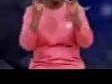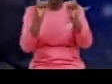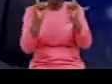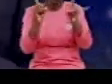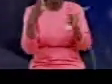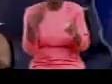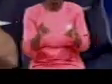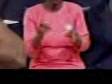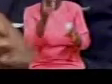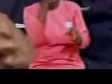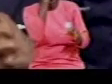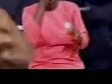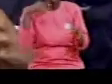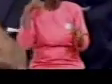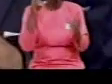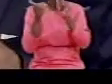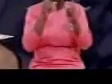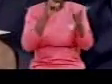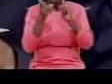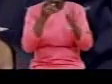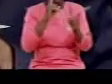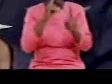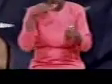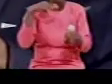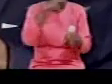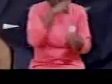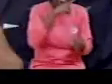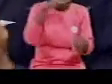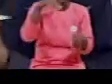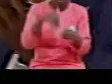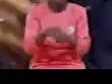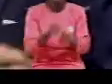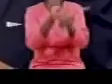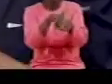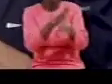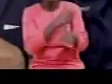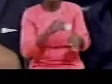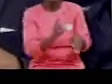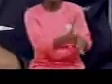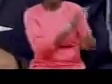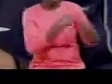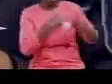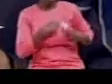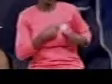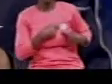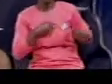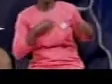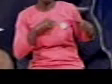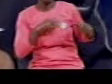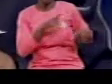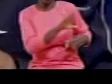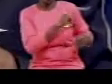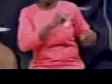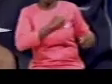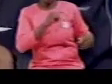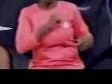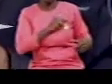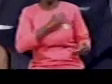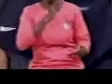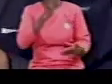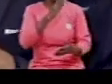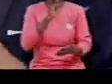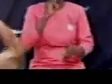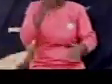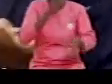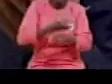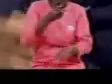in hypocrisy, having their conscience seared with a hot iron. They can't feel anything again, forbidding to marry and going to